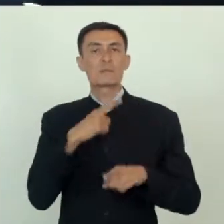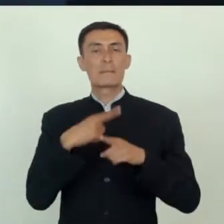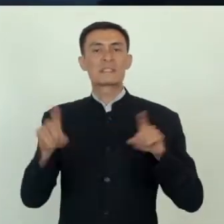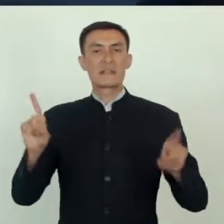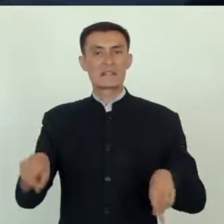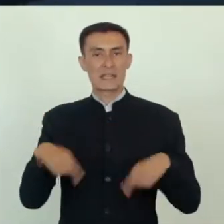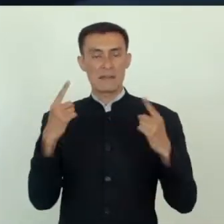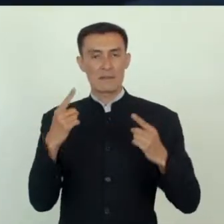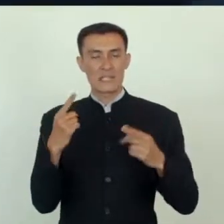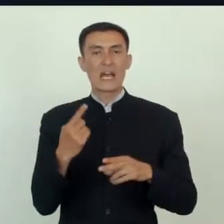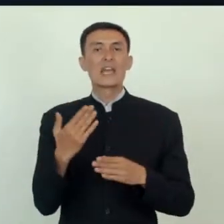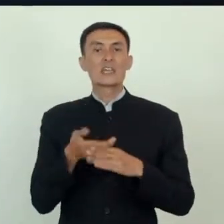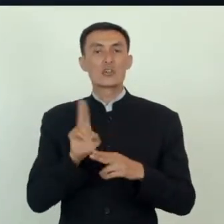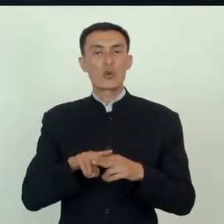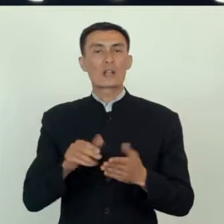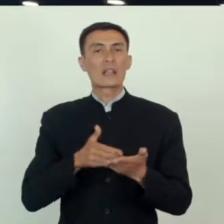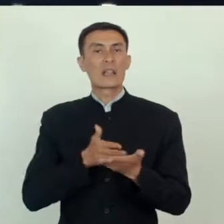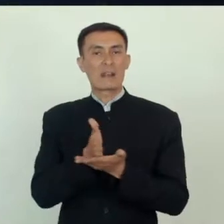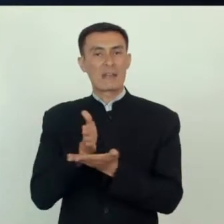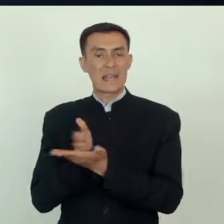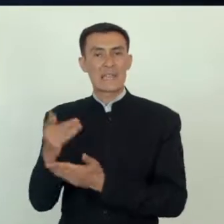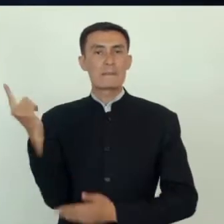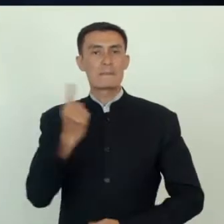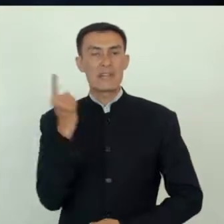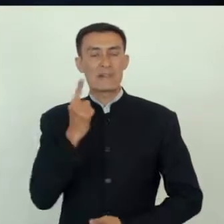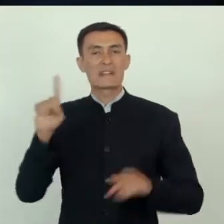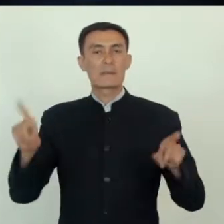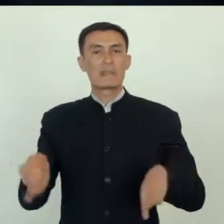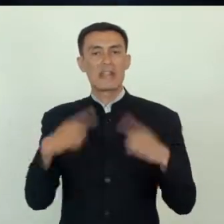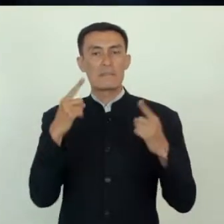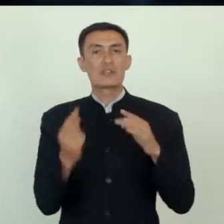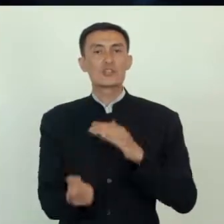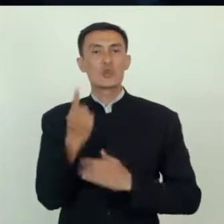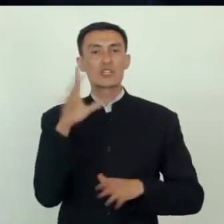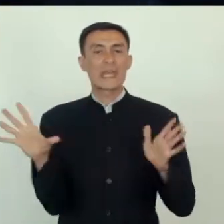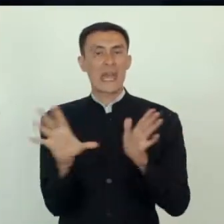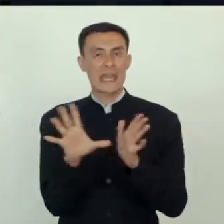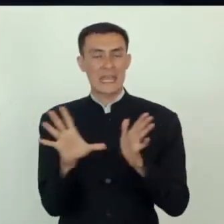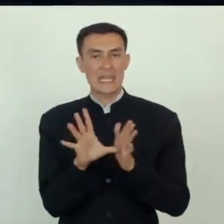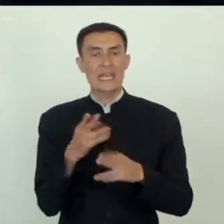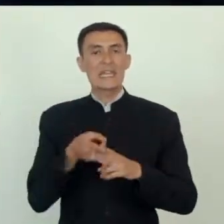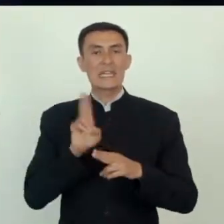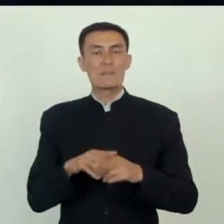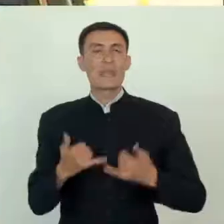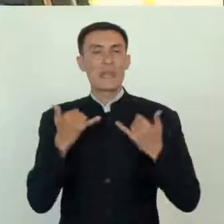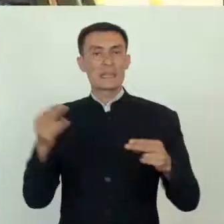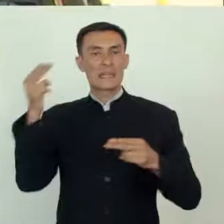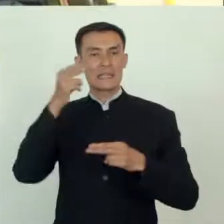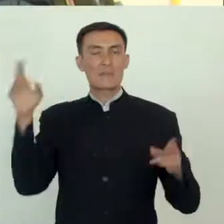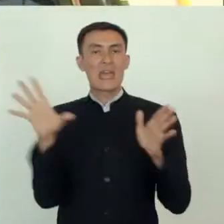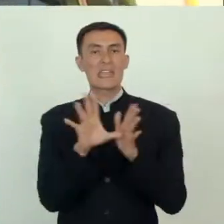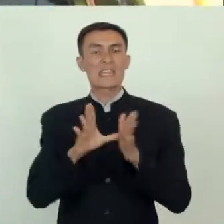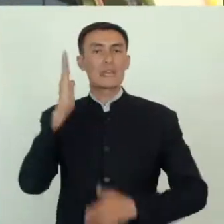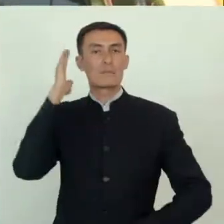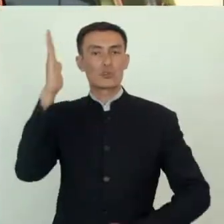recovered quickly. These are its main areas. The first is renewable energy sources. The biggest event, Expo 2017,